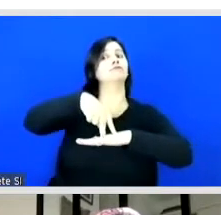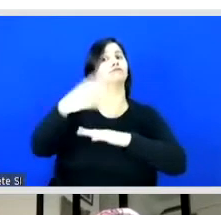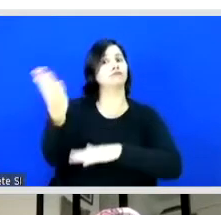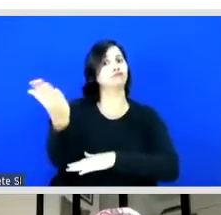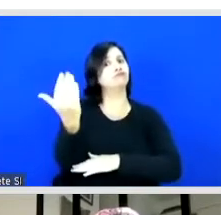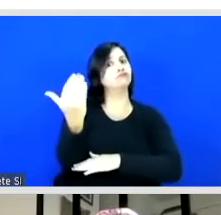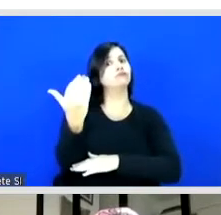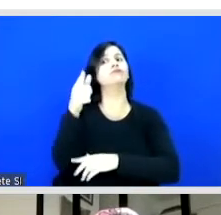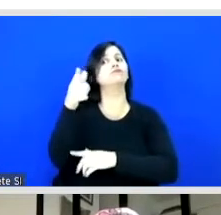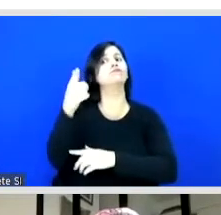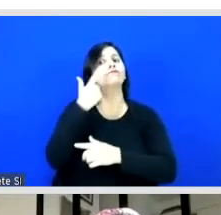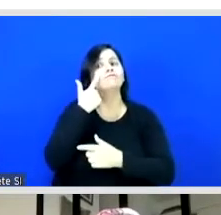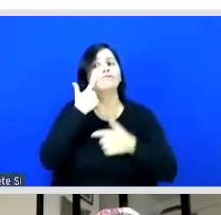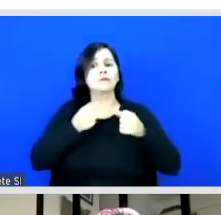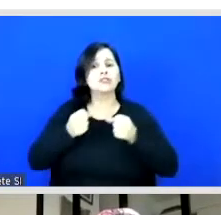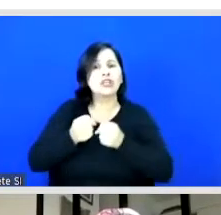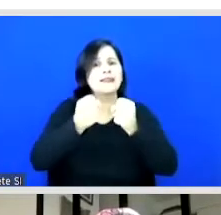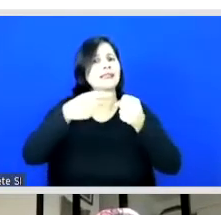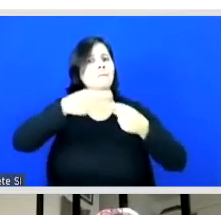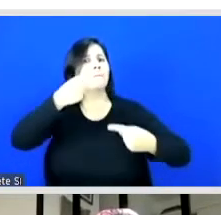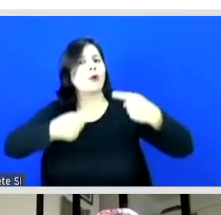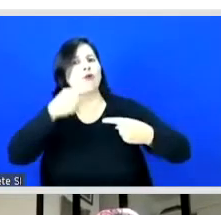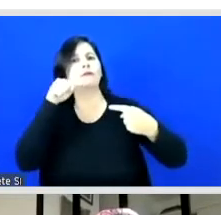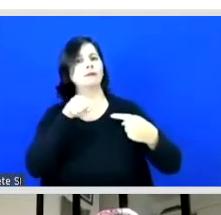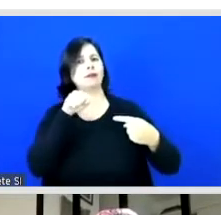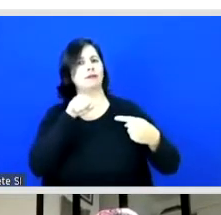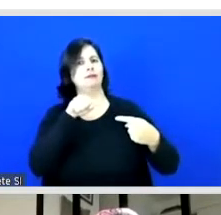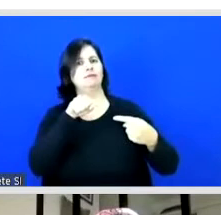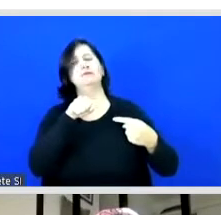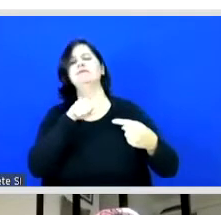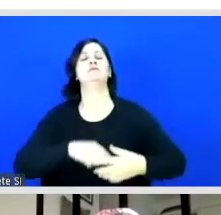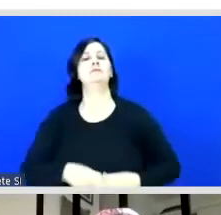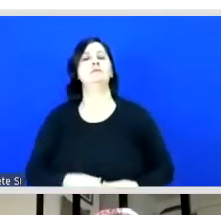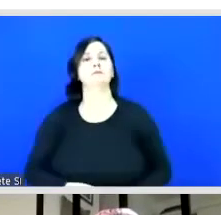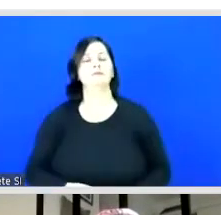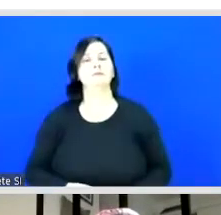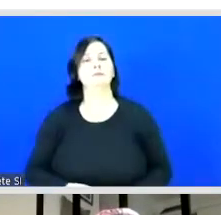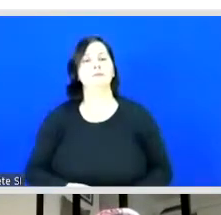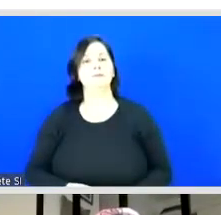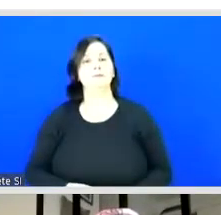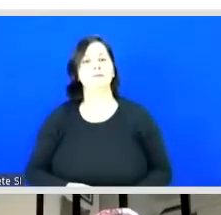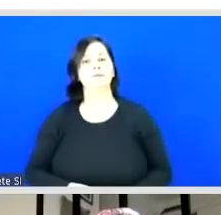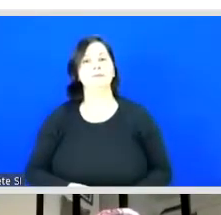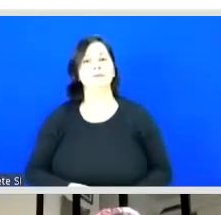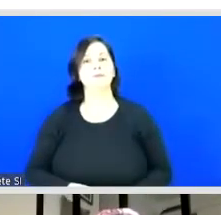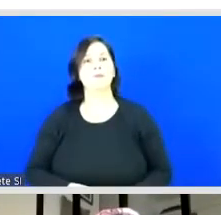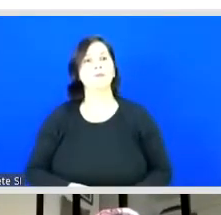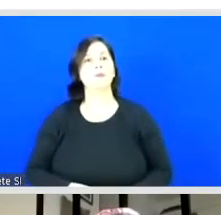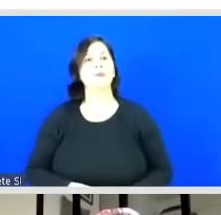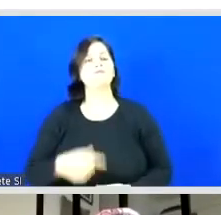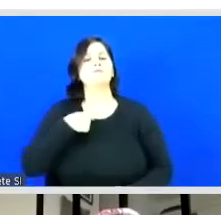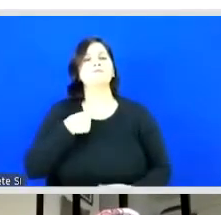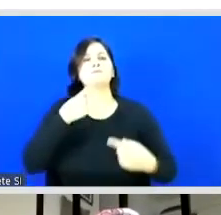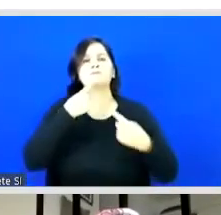behind. Thank you. Thank you. Thank you so much for bringing also